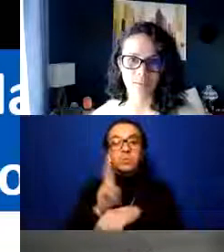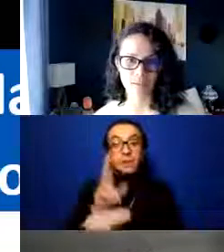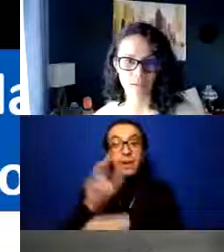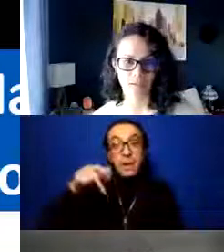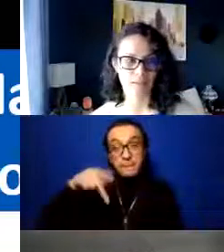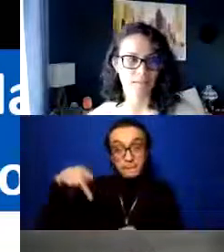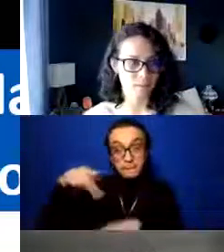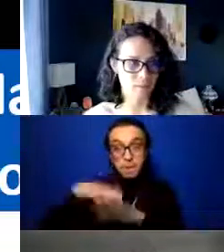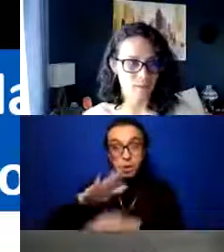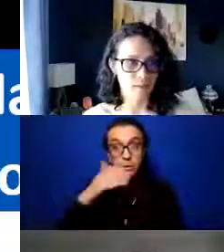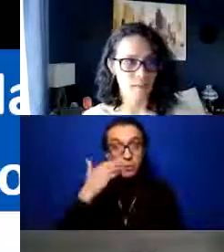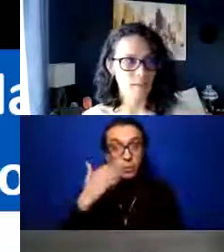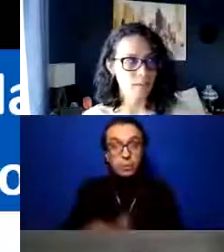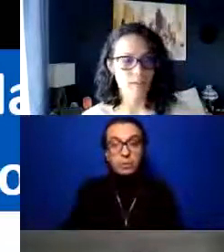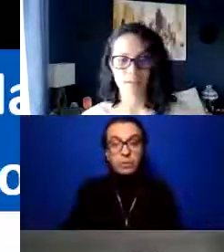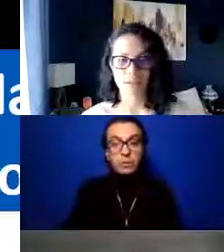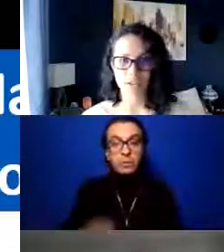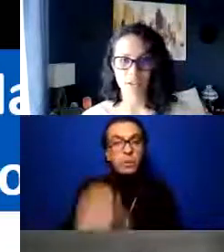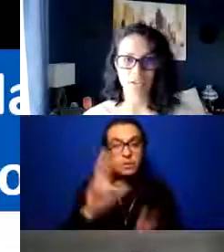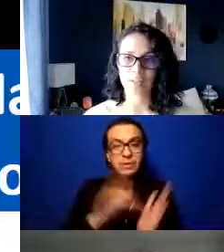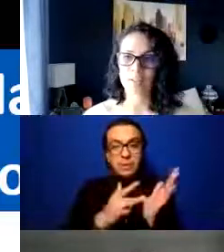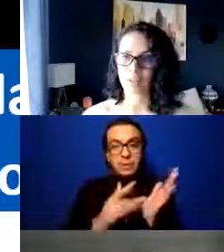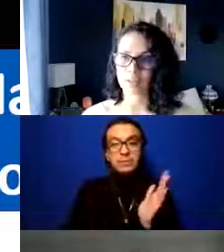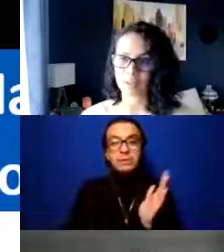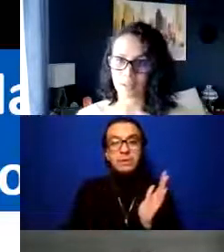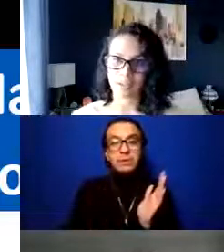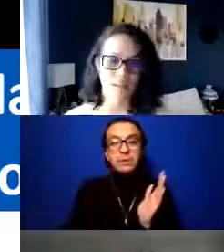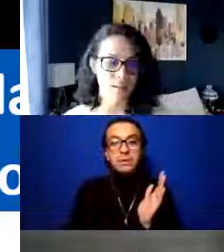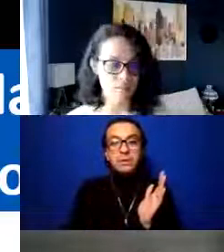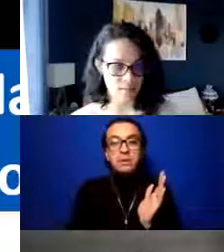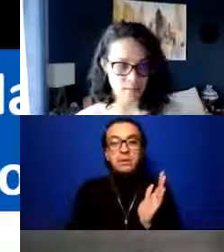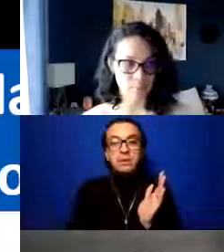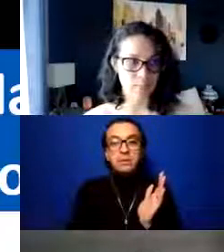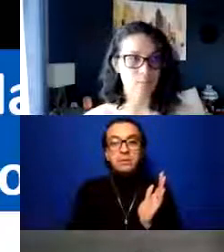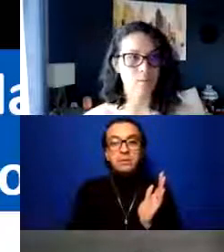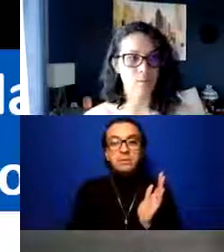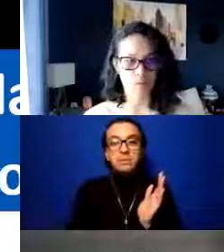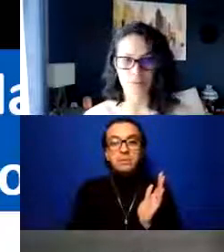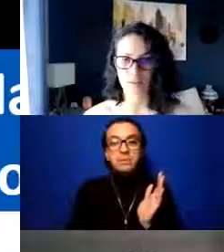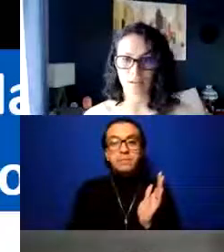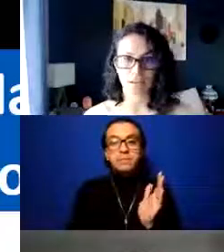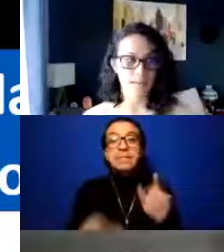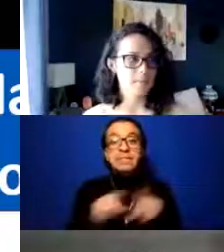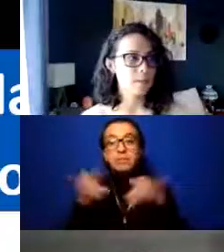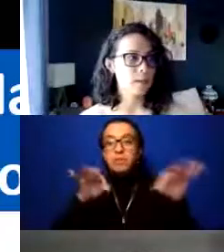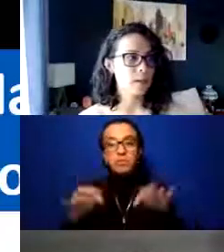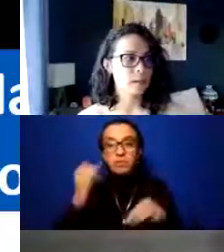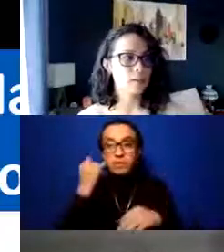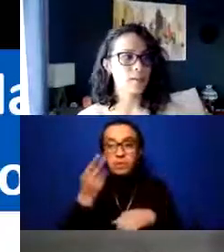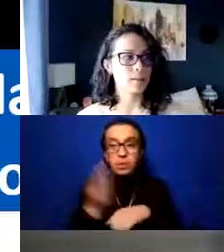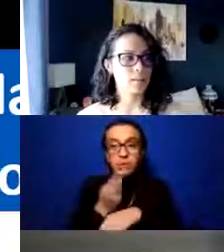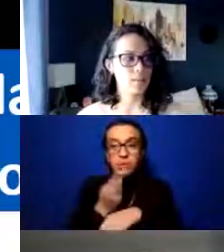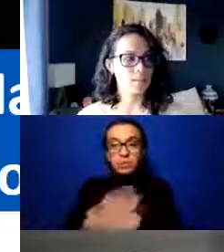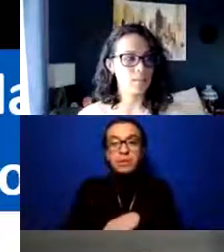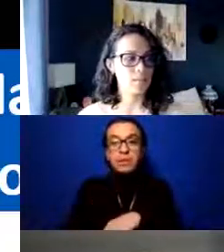on a phone or a tablet. So similar instructions, if you're using the tablet or phone to log in, you